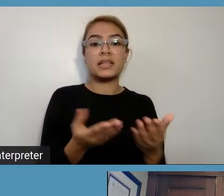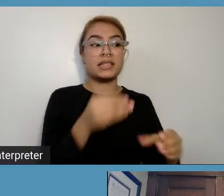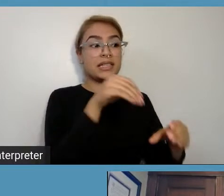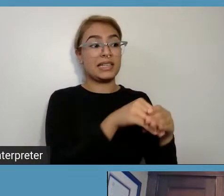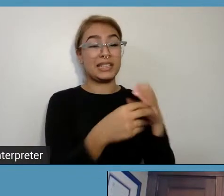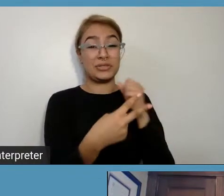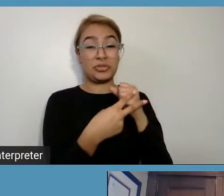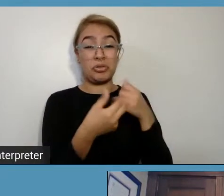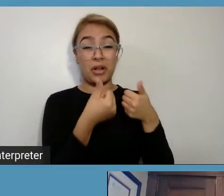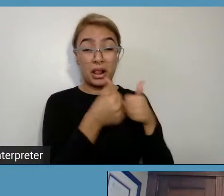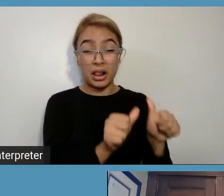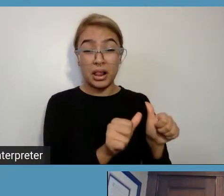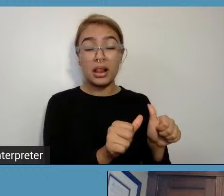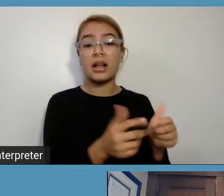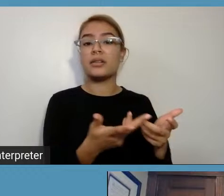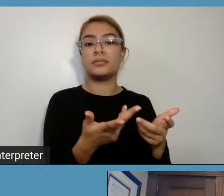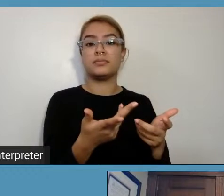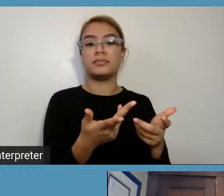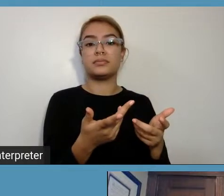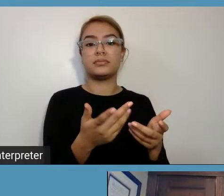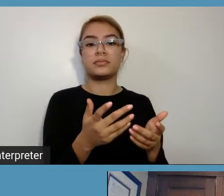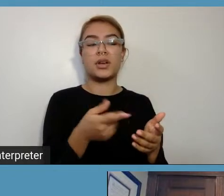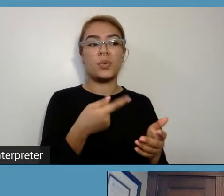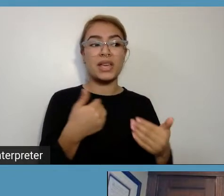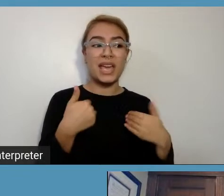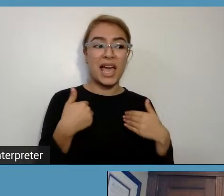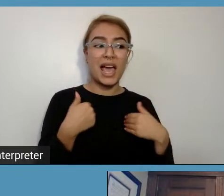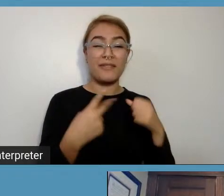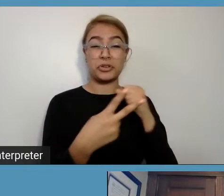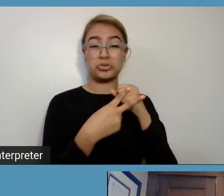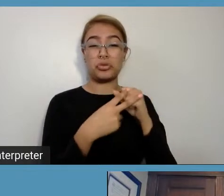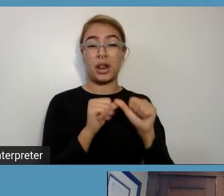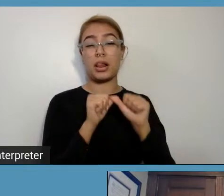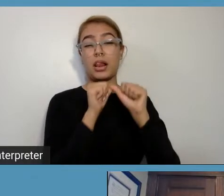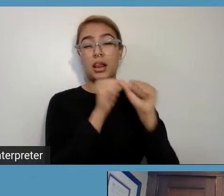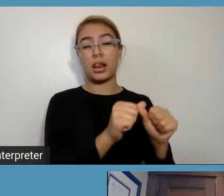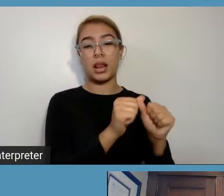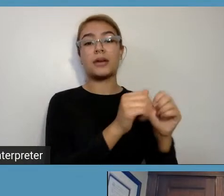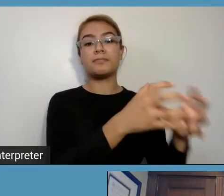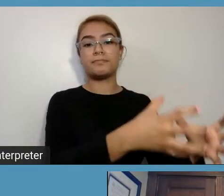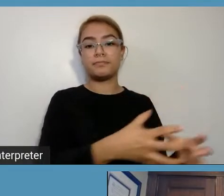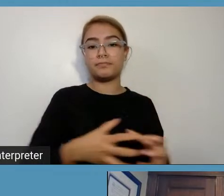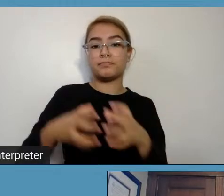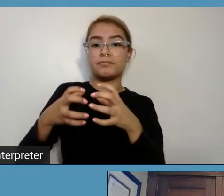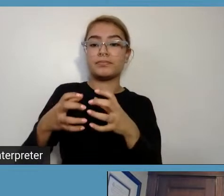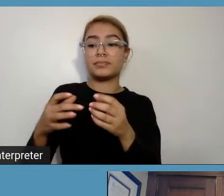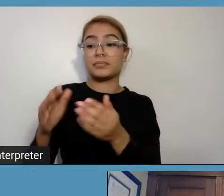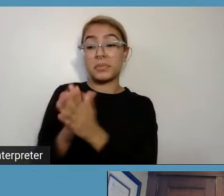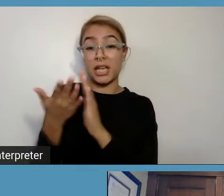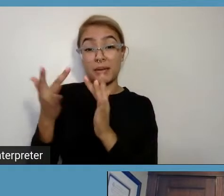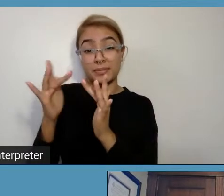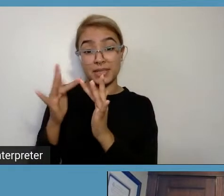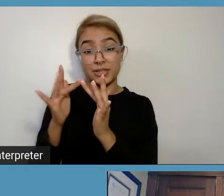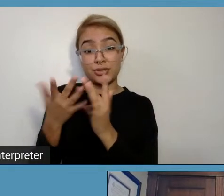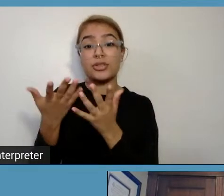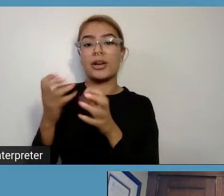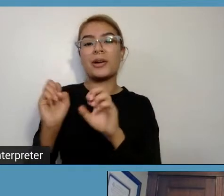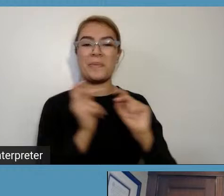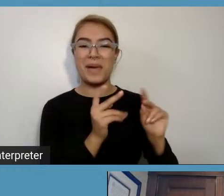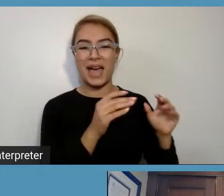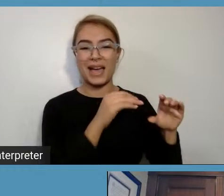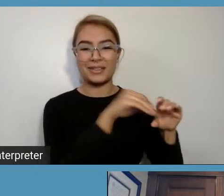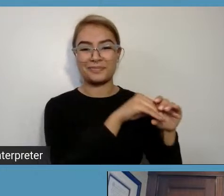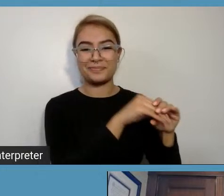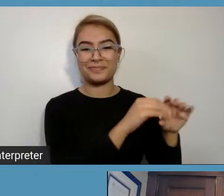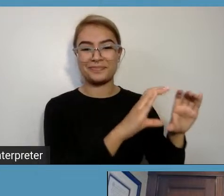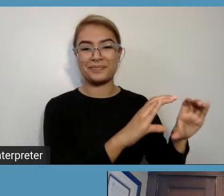So we're digitizing a lot of the things that we have in storage first, and they go back into storage. But there's a way